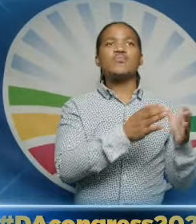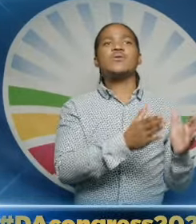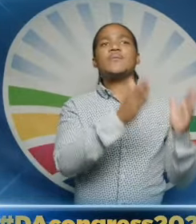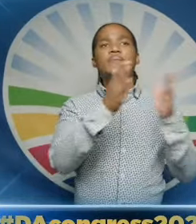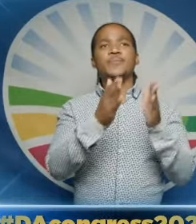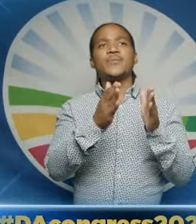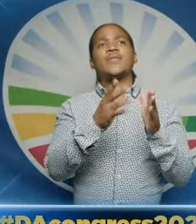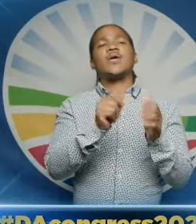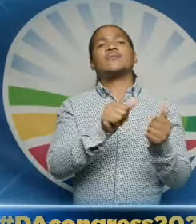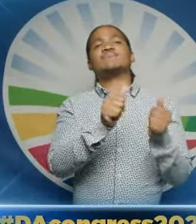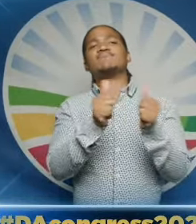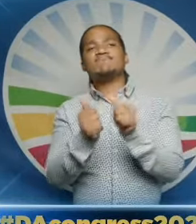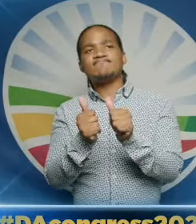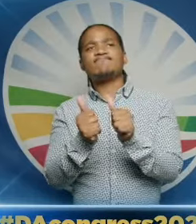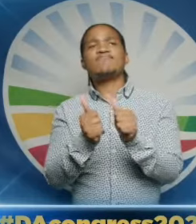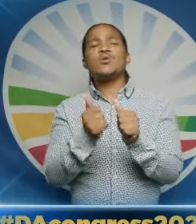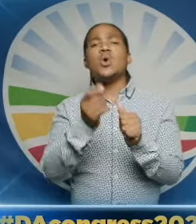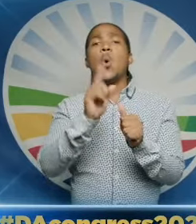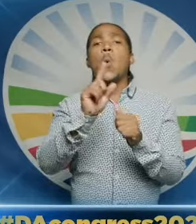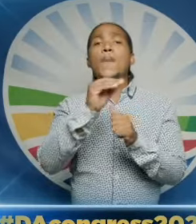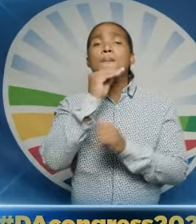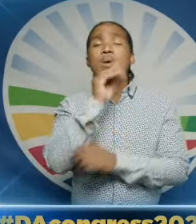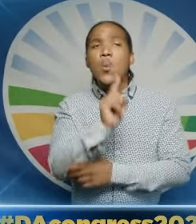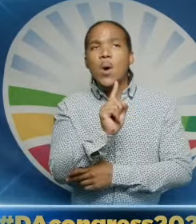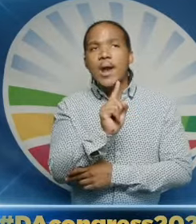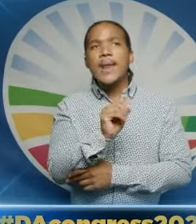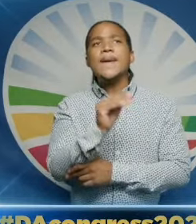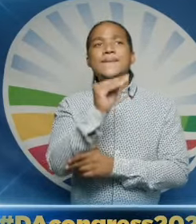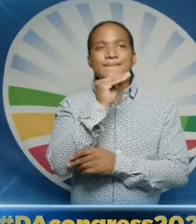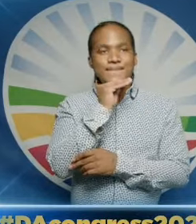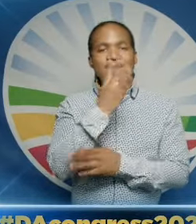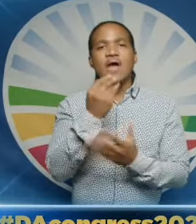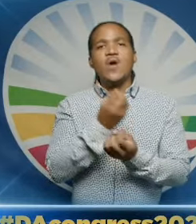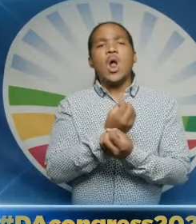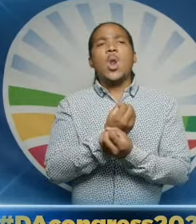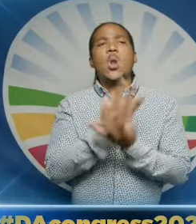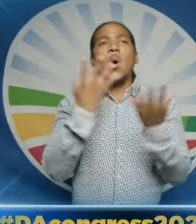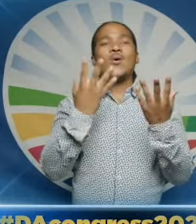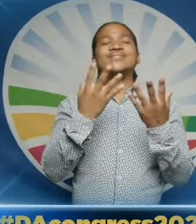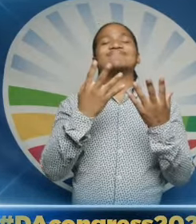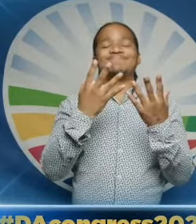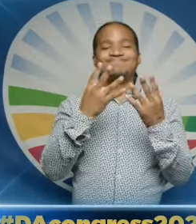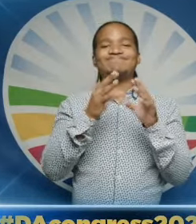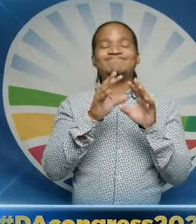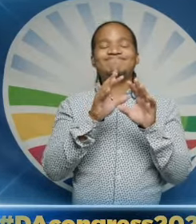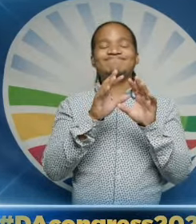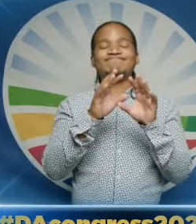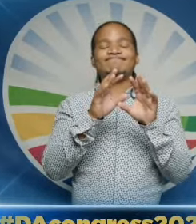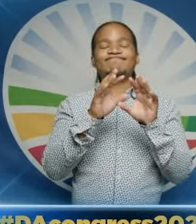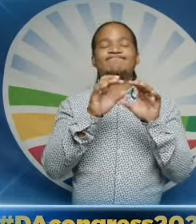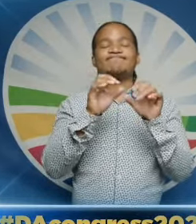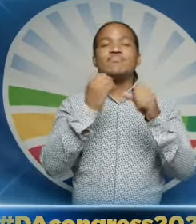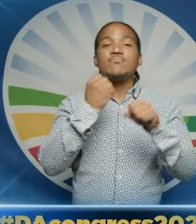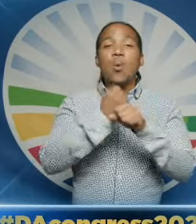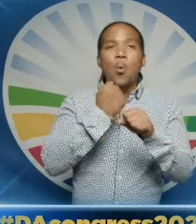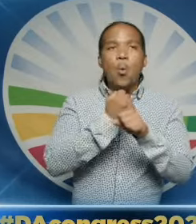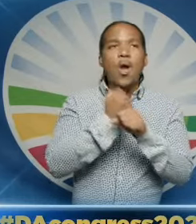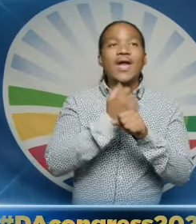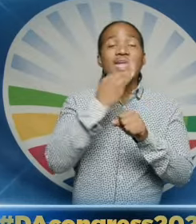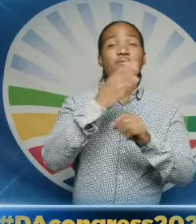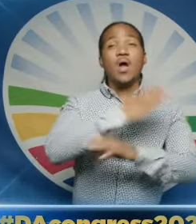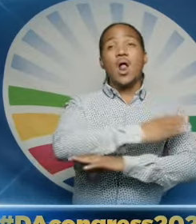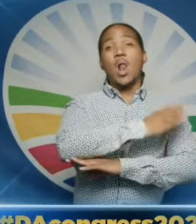to their least preferred. And what that means is that's a lot of capturing that has to be done by human beings. It could take us an entire